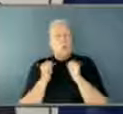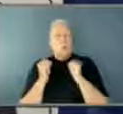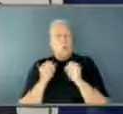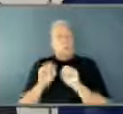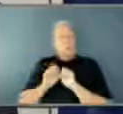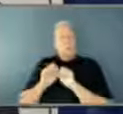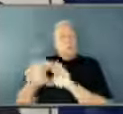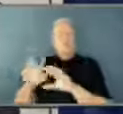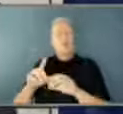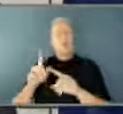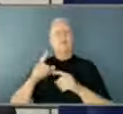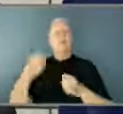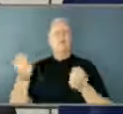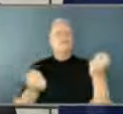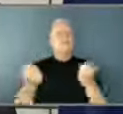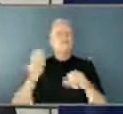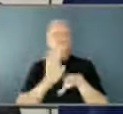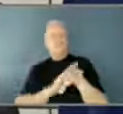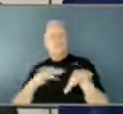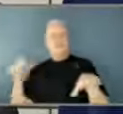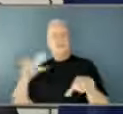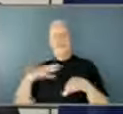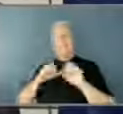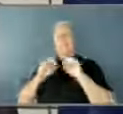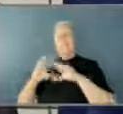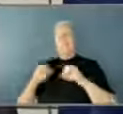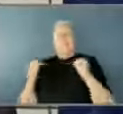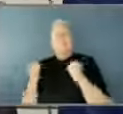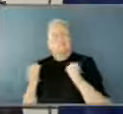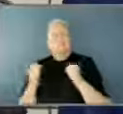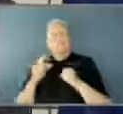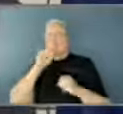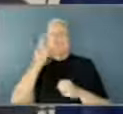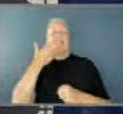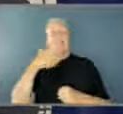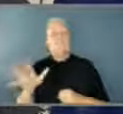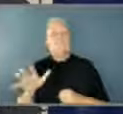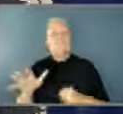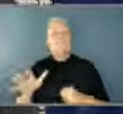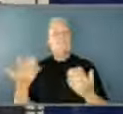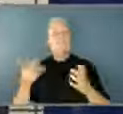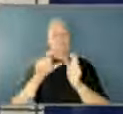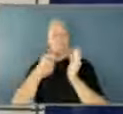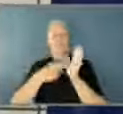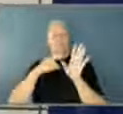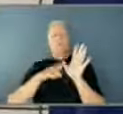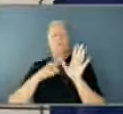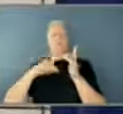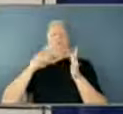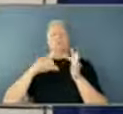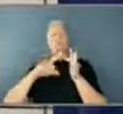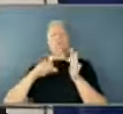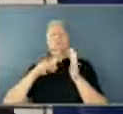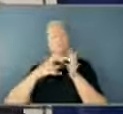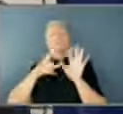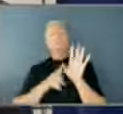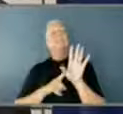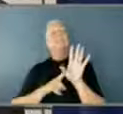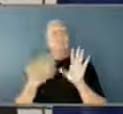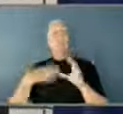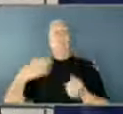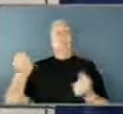as John Skerritt from the TGA famously said, dry ice eskies, and so they can be transported around the country. That system